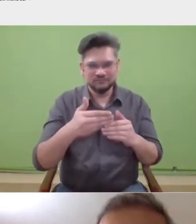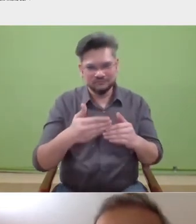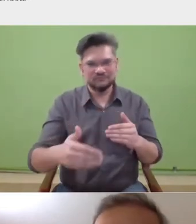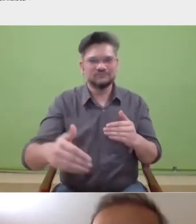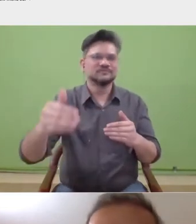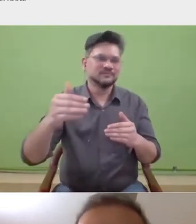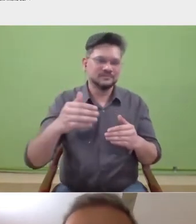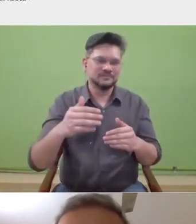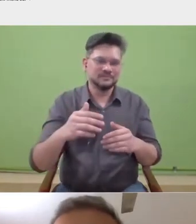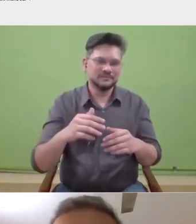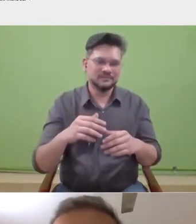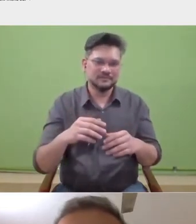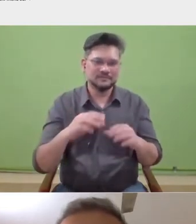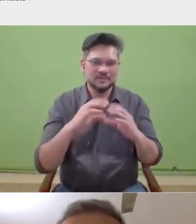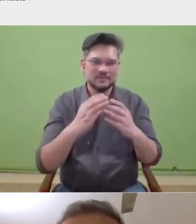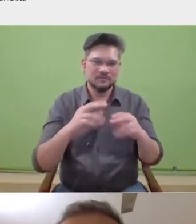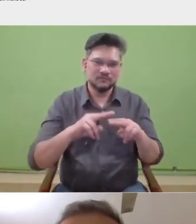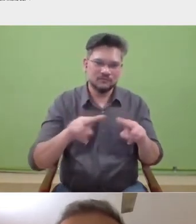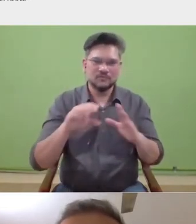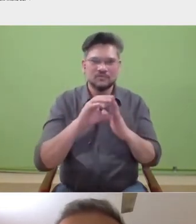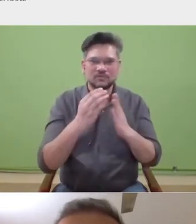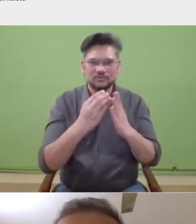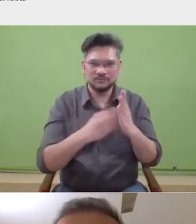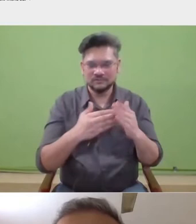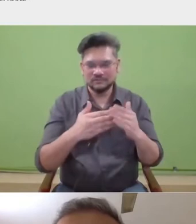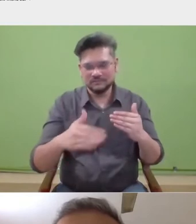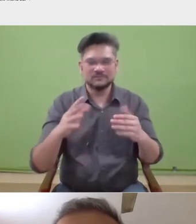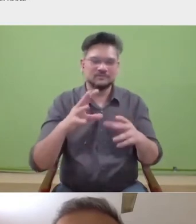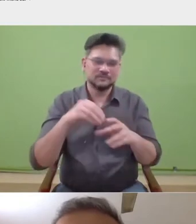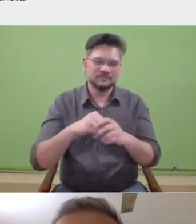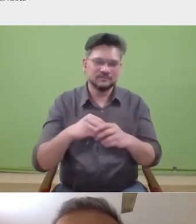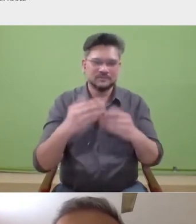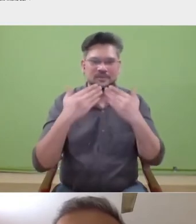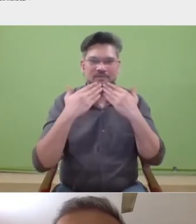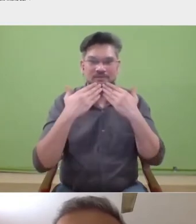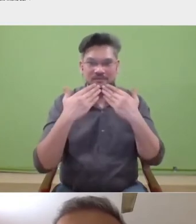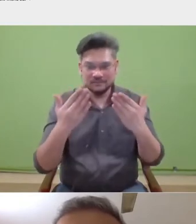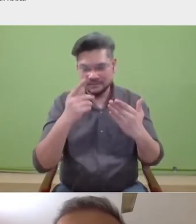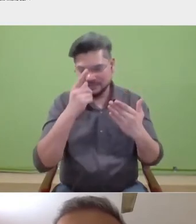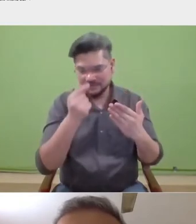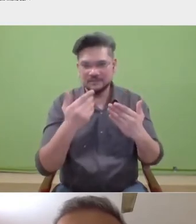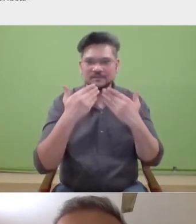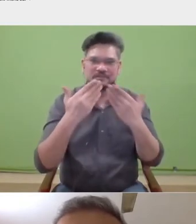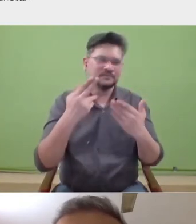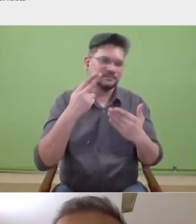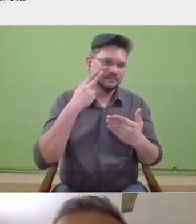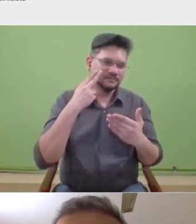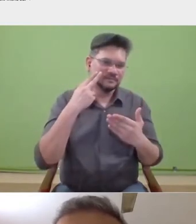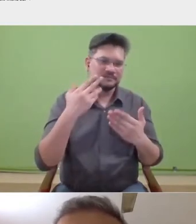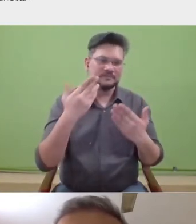uh with this journey today thank you much night and thank